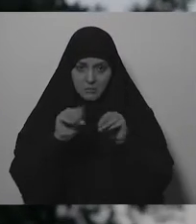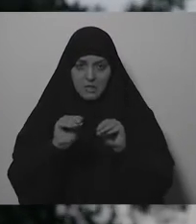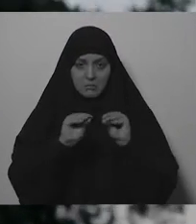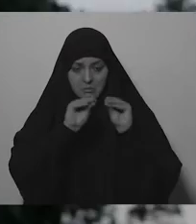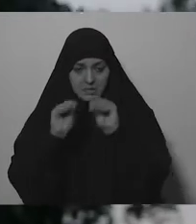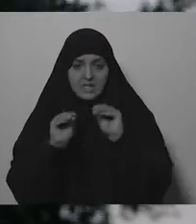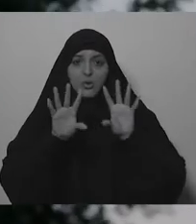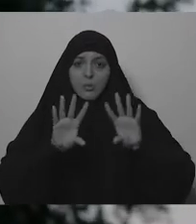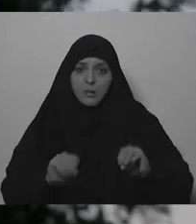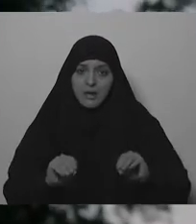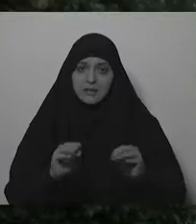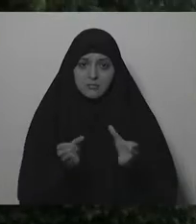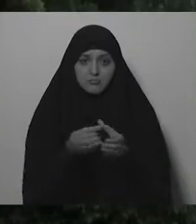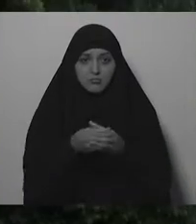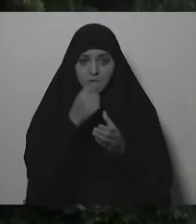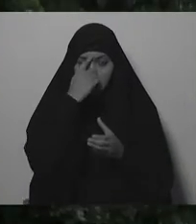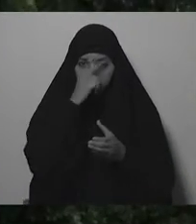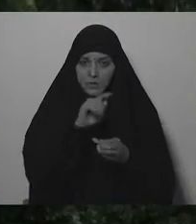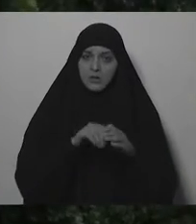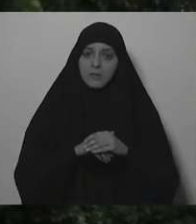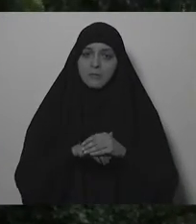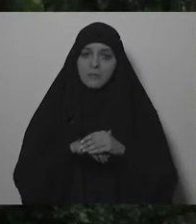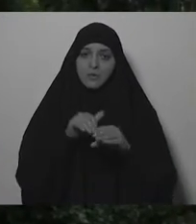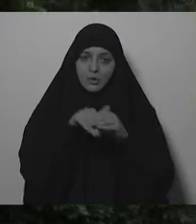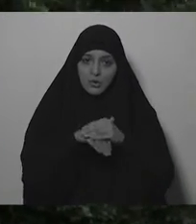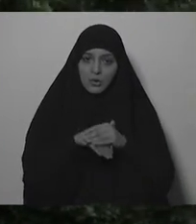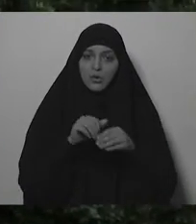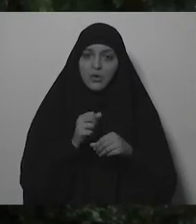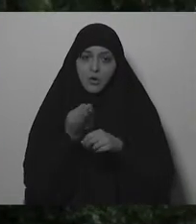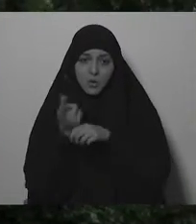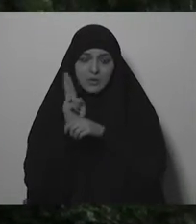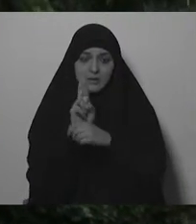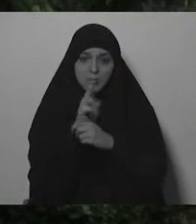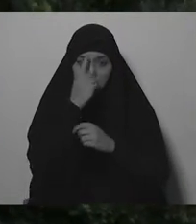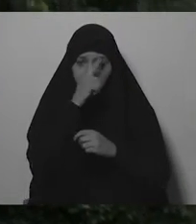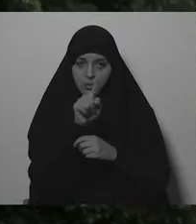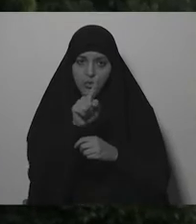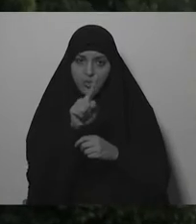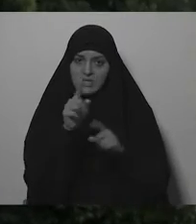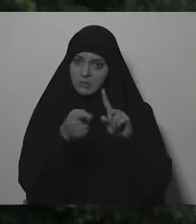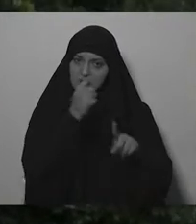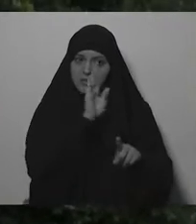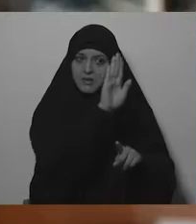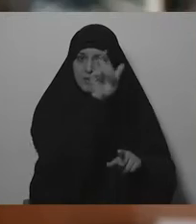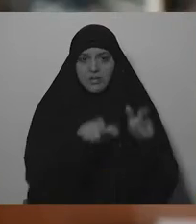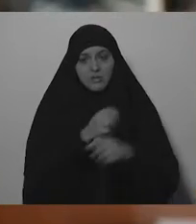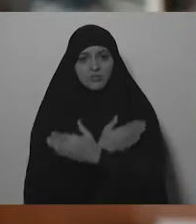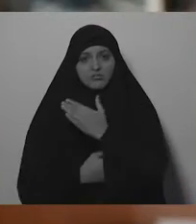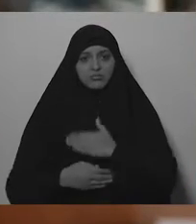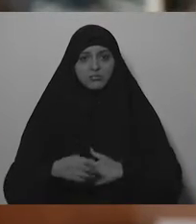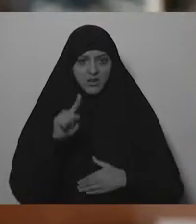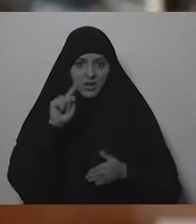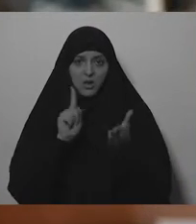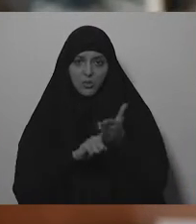place of a commission within the representative representative of the people dedicated to disabled The laws,